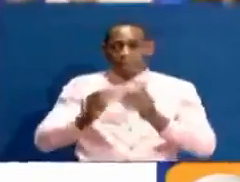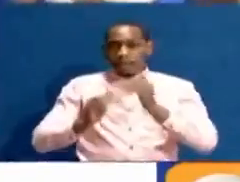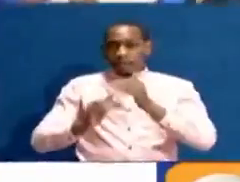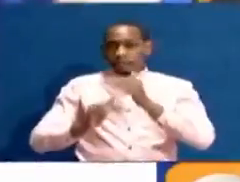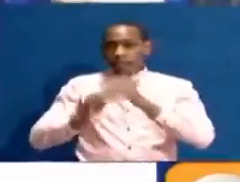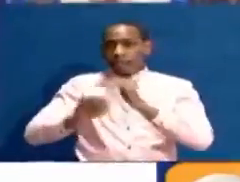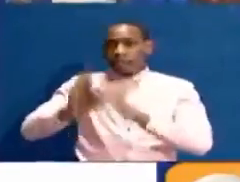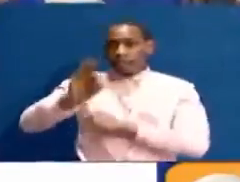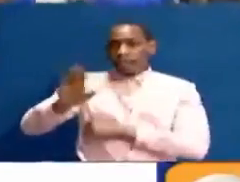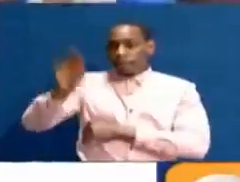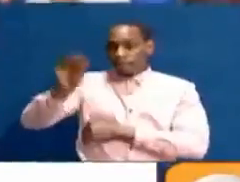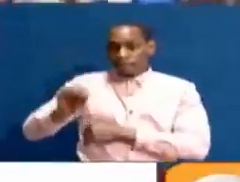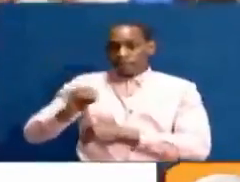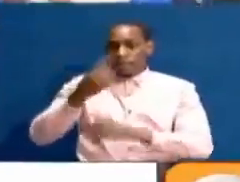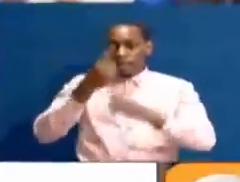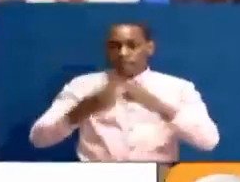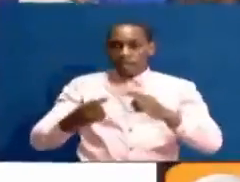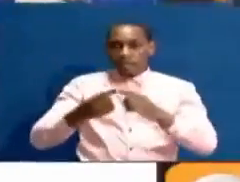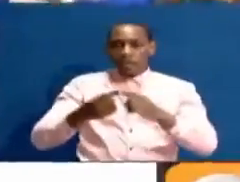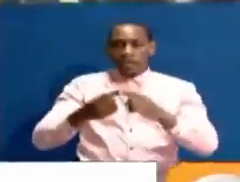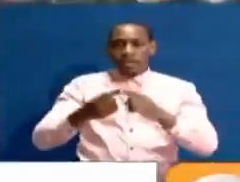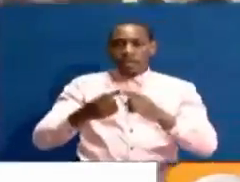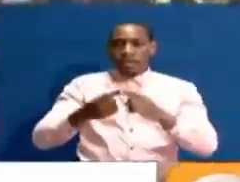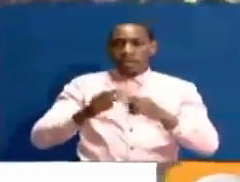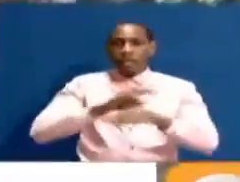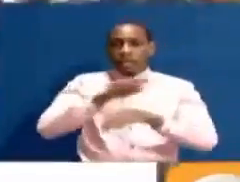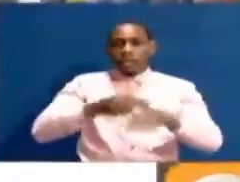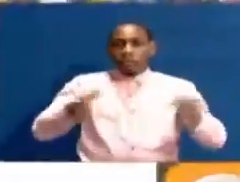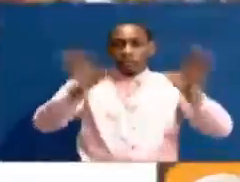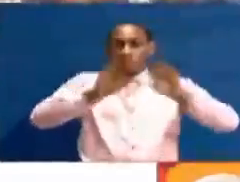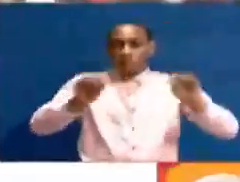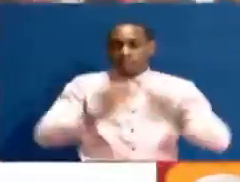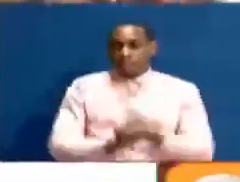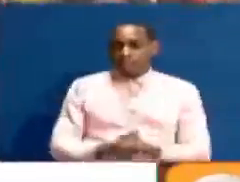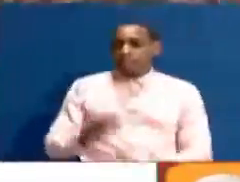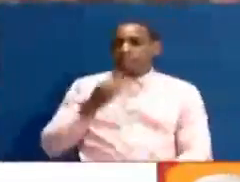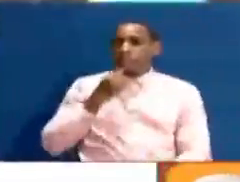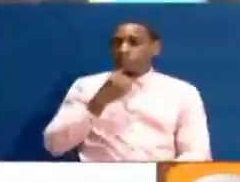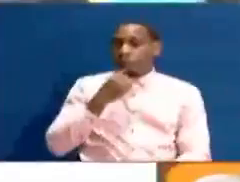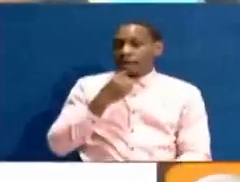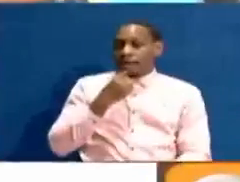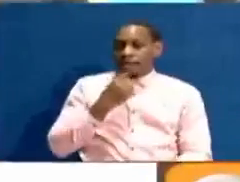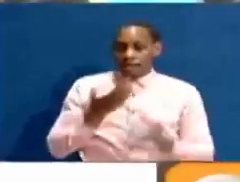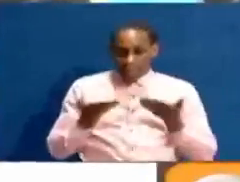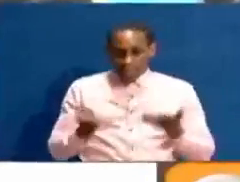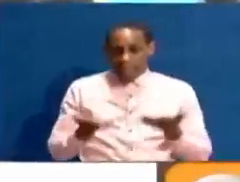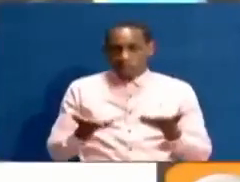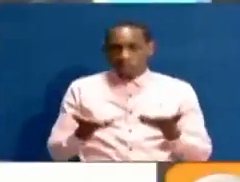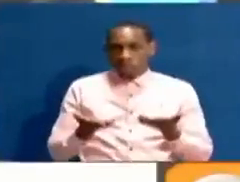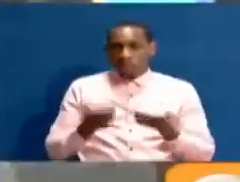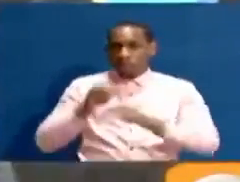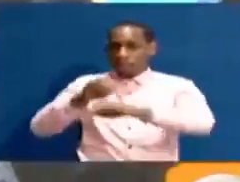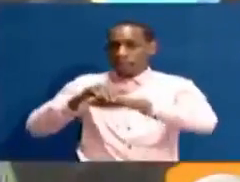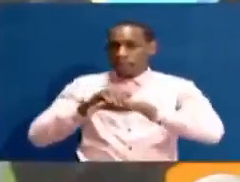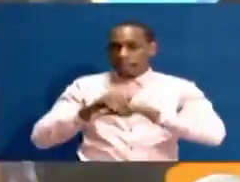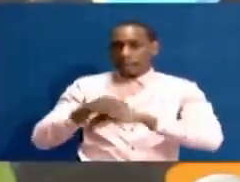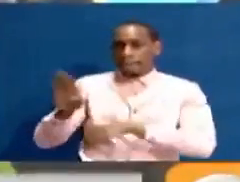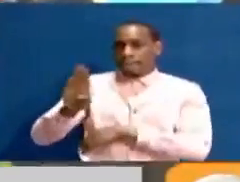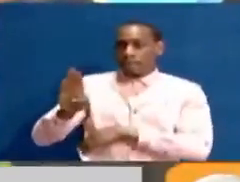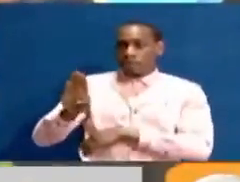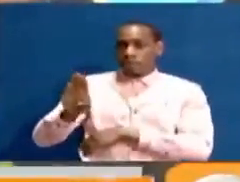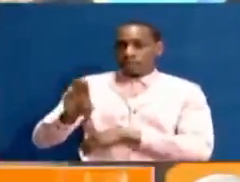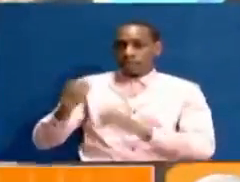least 35% of the annual national cake. Turkana, sasa inapata